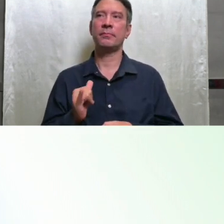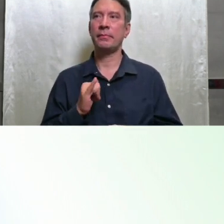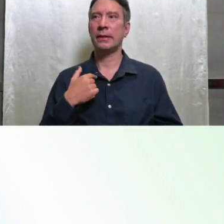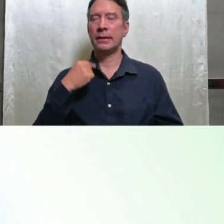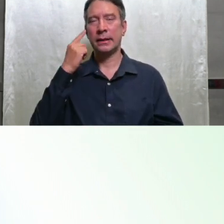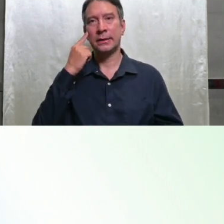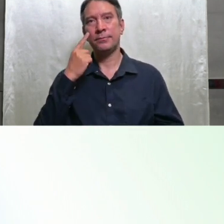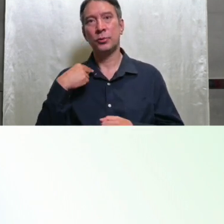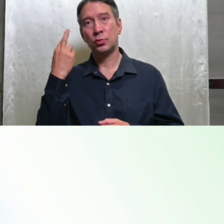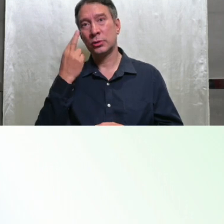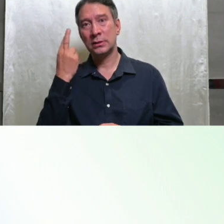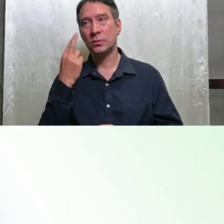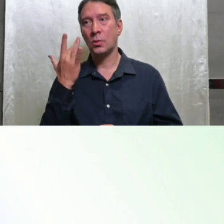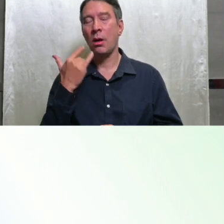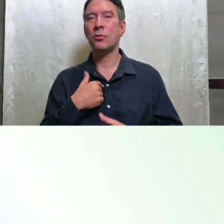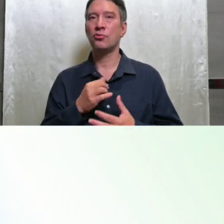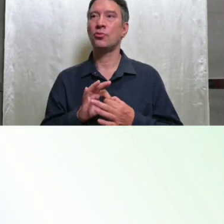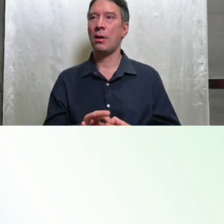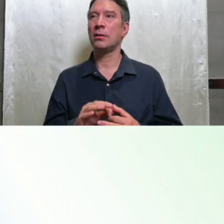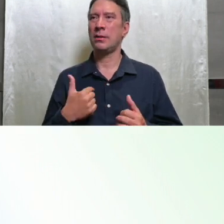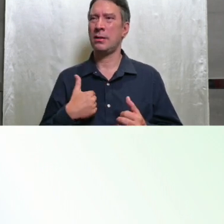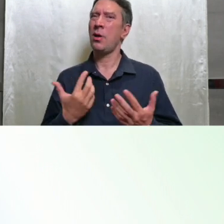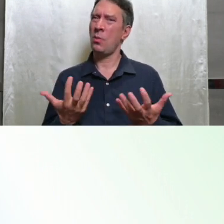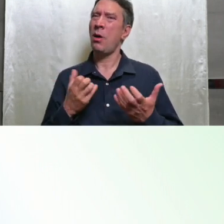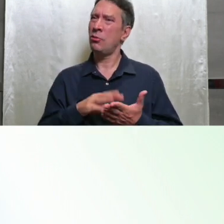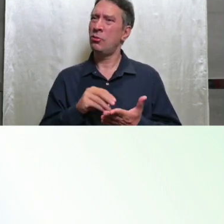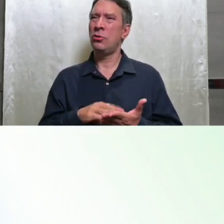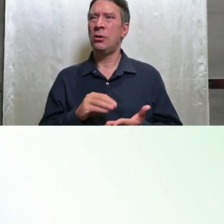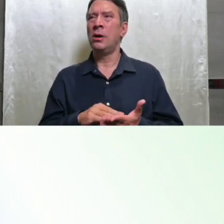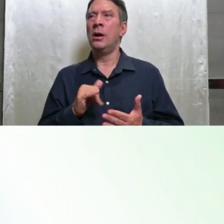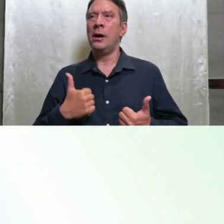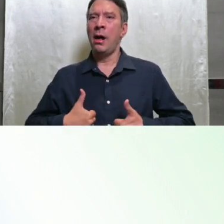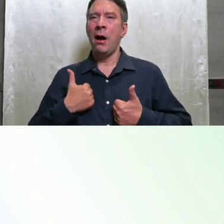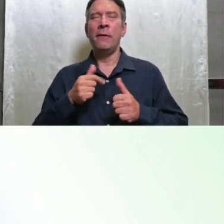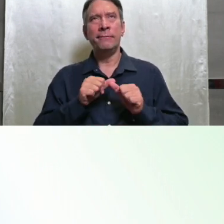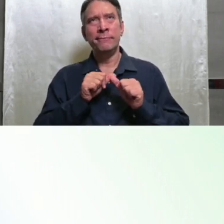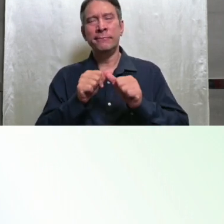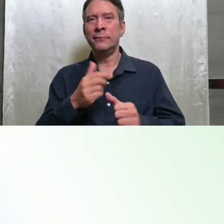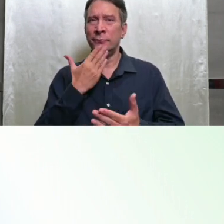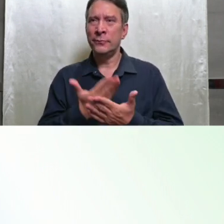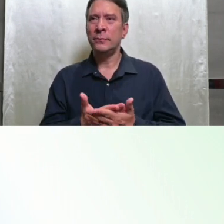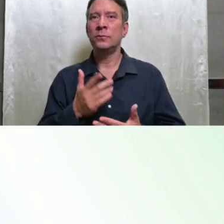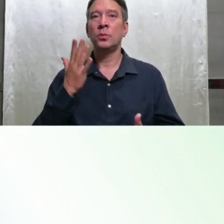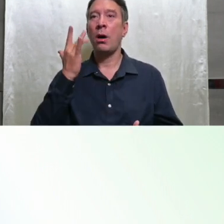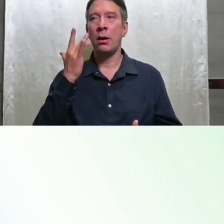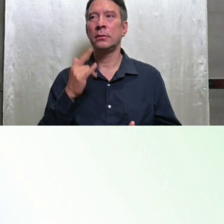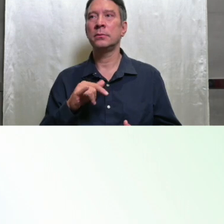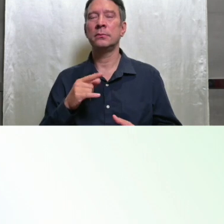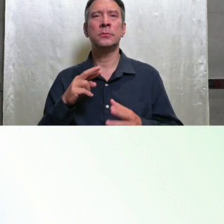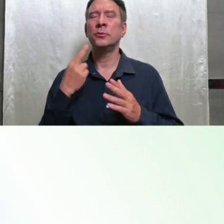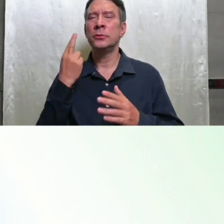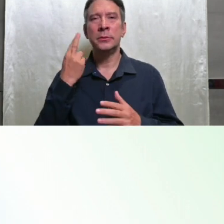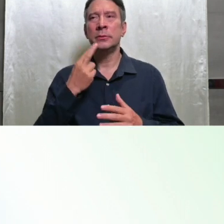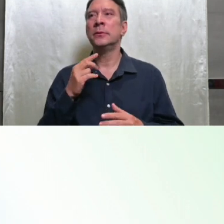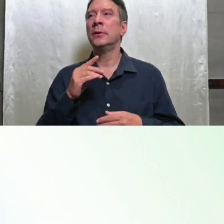to support future jobs and skills. So essentially, this slide tells you more about that. So this is